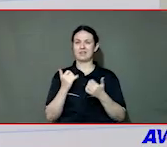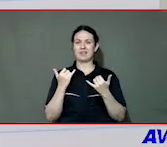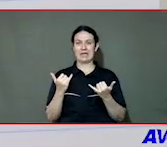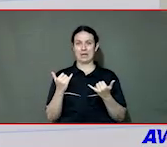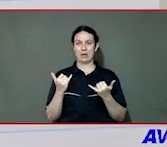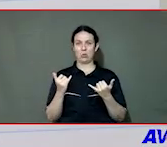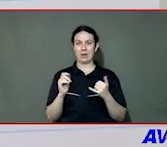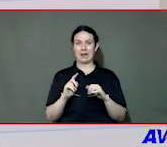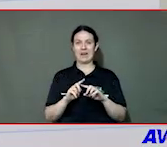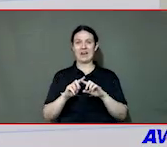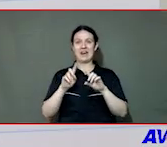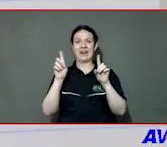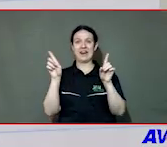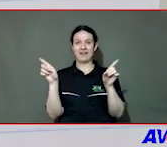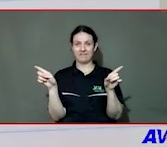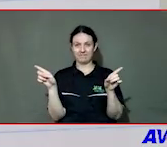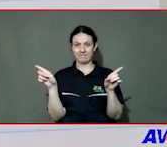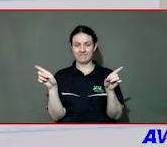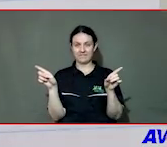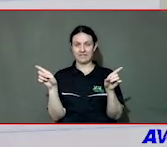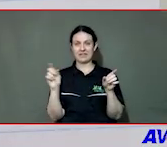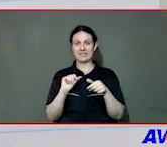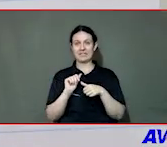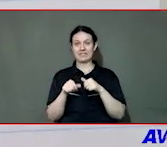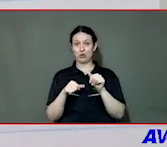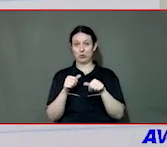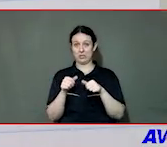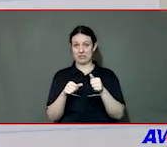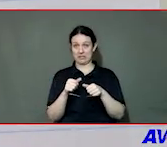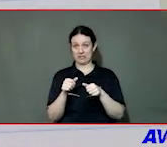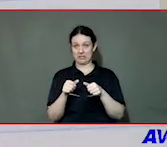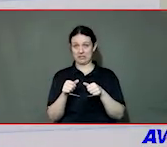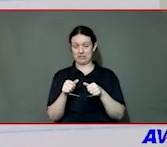to different homologous series, you'll see